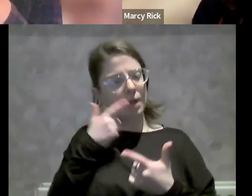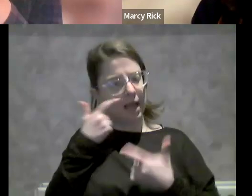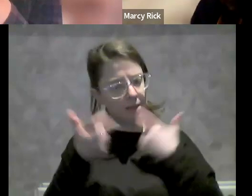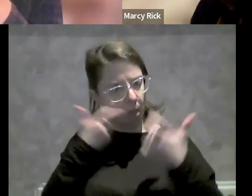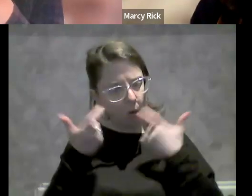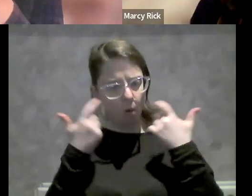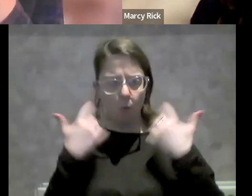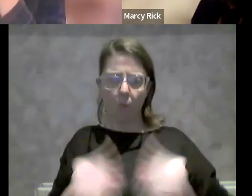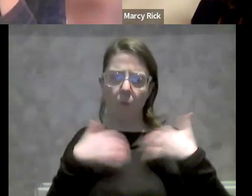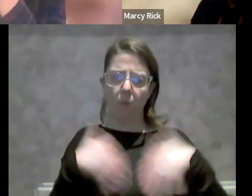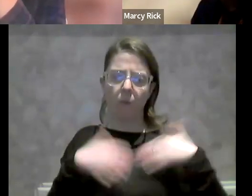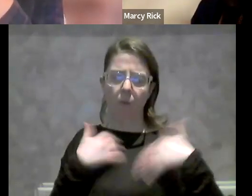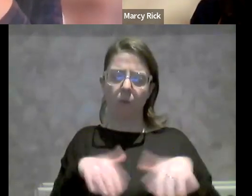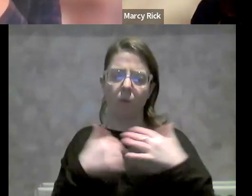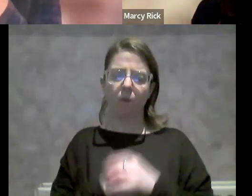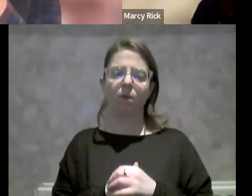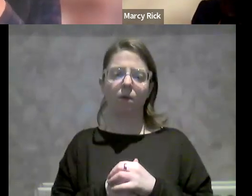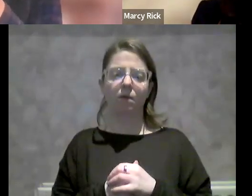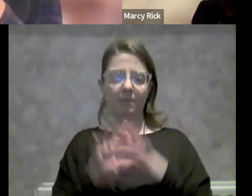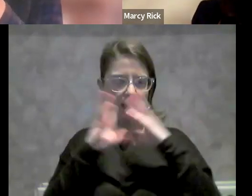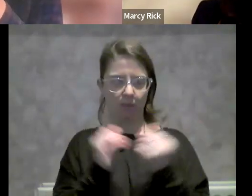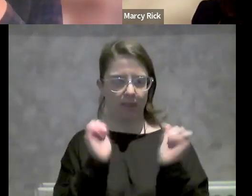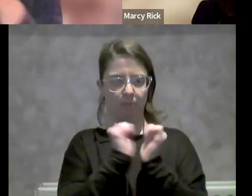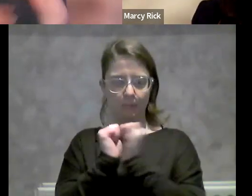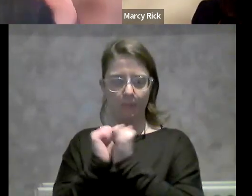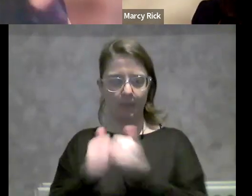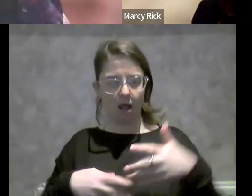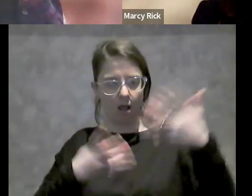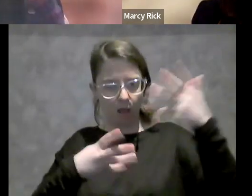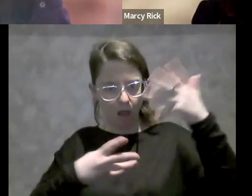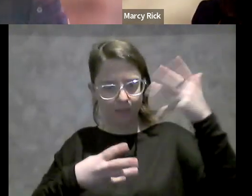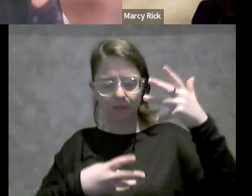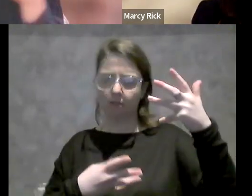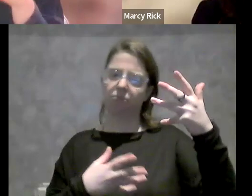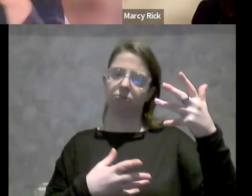you. And everybody agrees from the comments. Evan said,